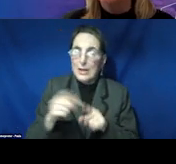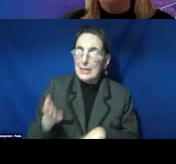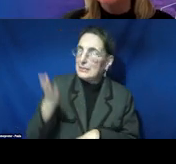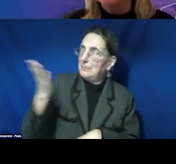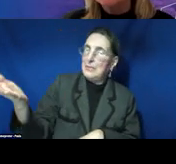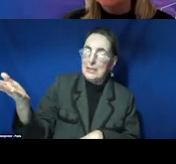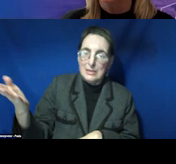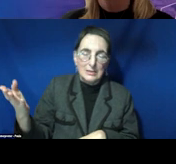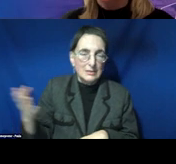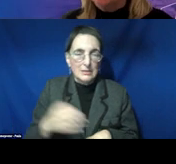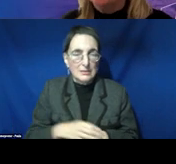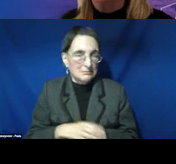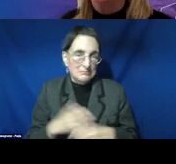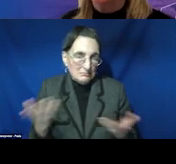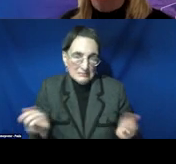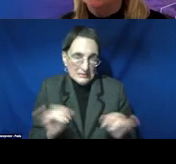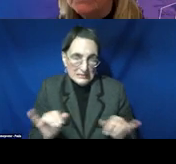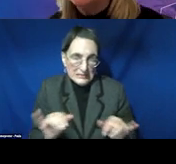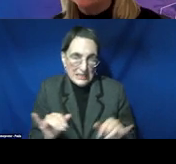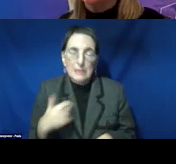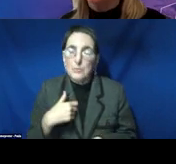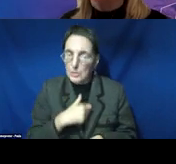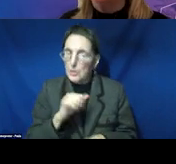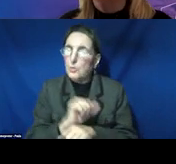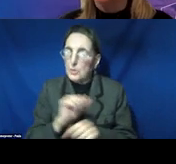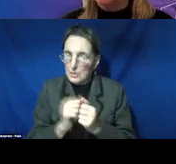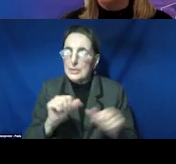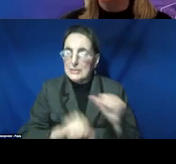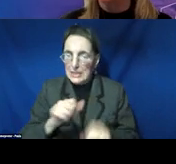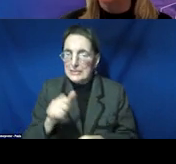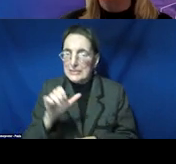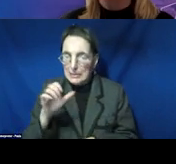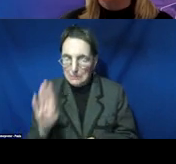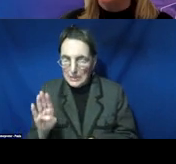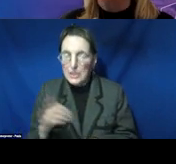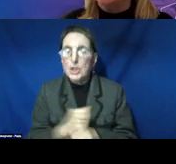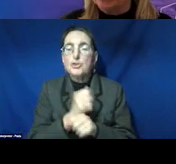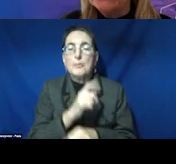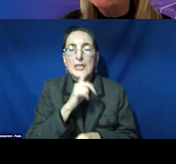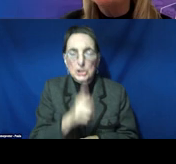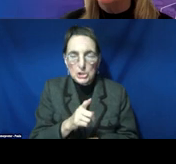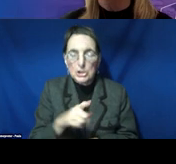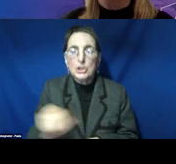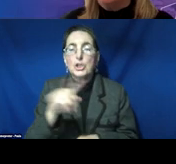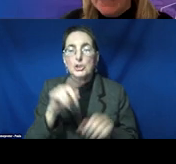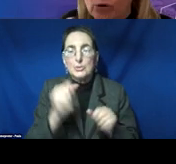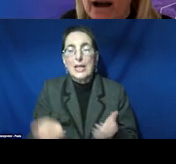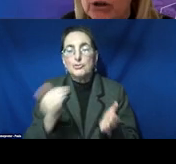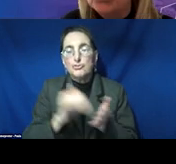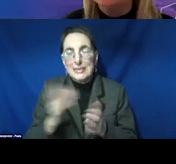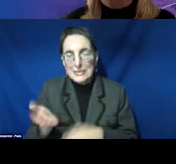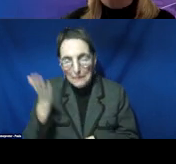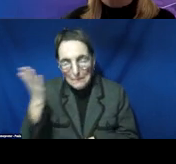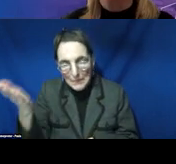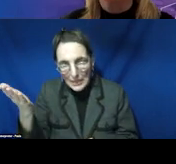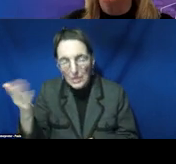of proposal submission. Well, we are working with ScienceCV to ensure that you can resubmit. It'll have a